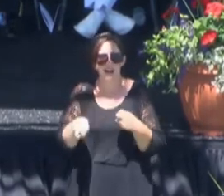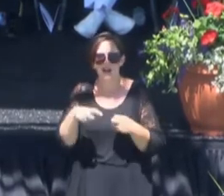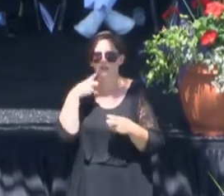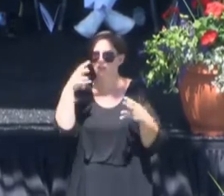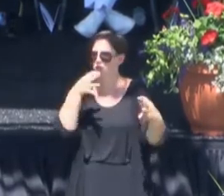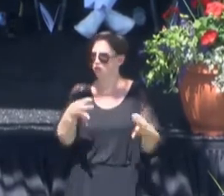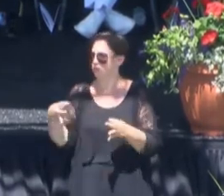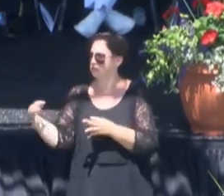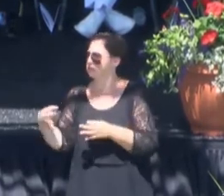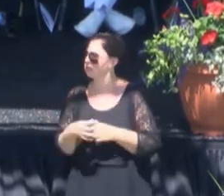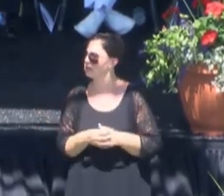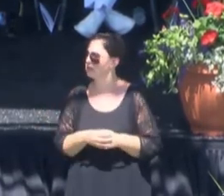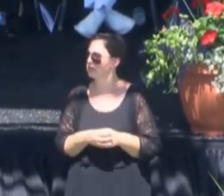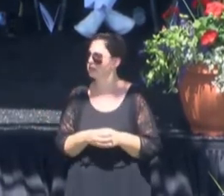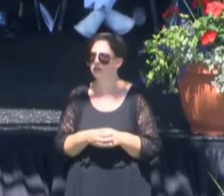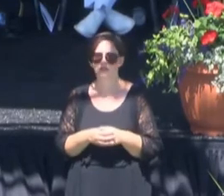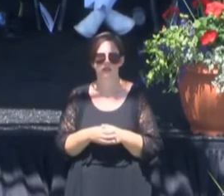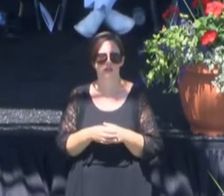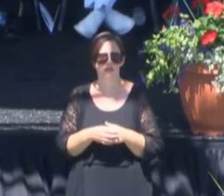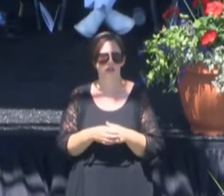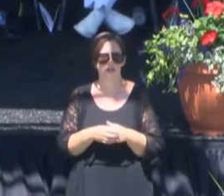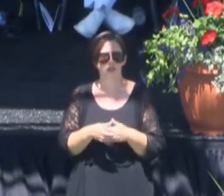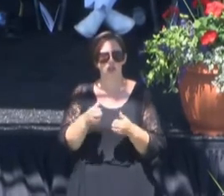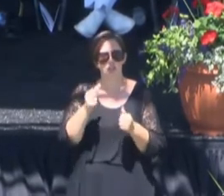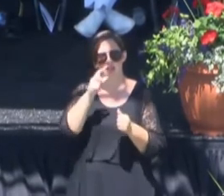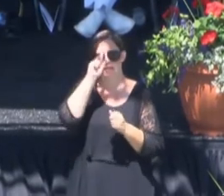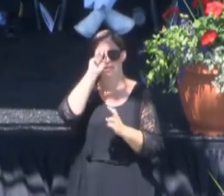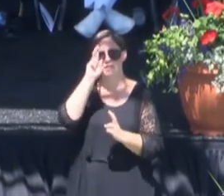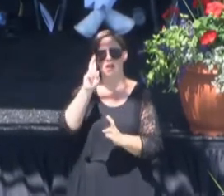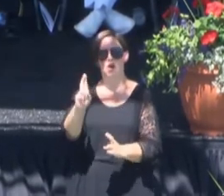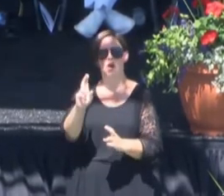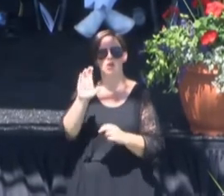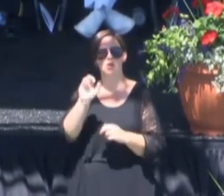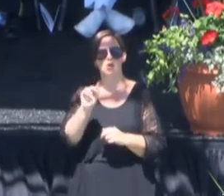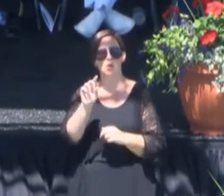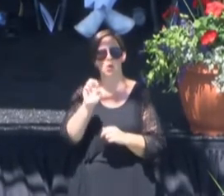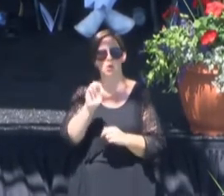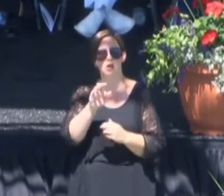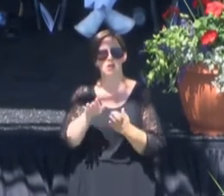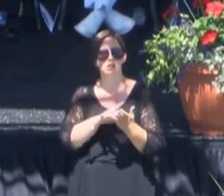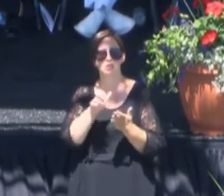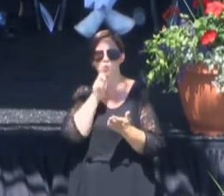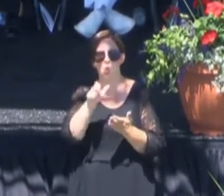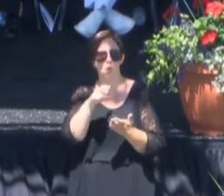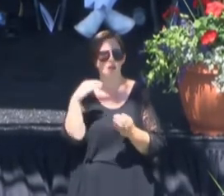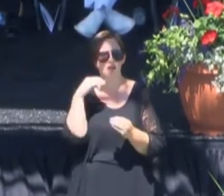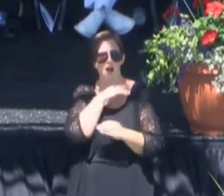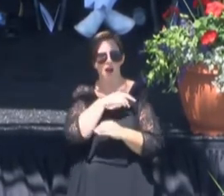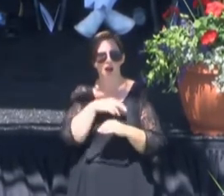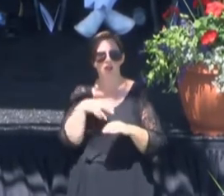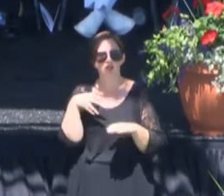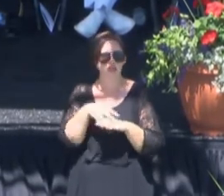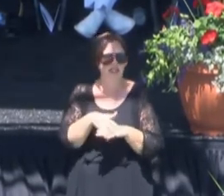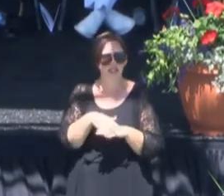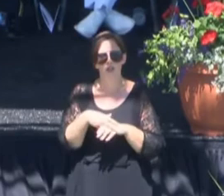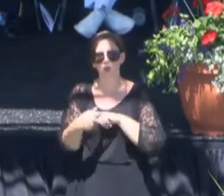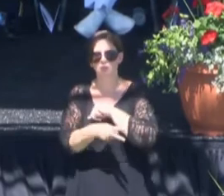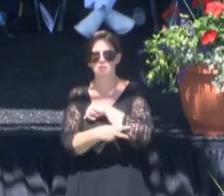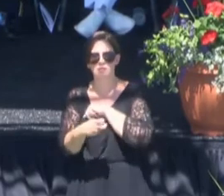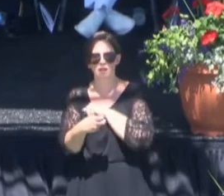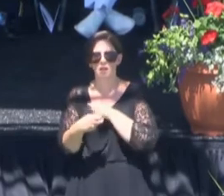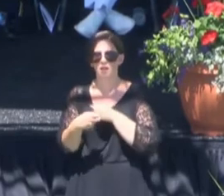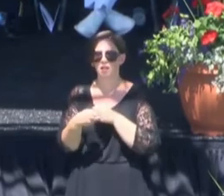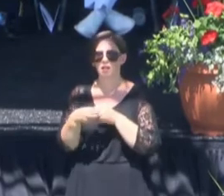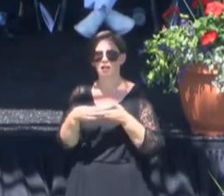you. Live by the honor code. A midshipman shall not lie, cheat, or steal. Lead